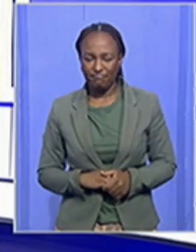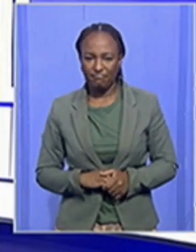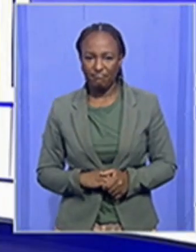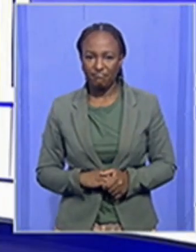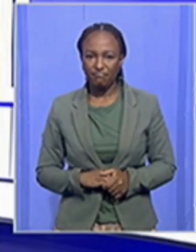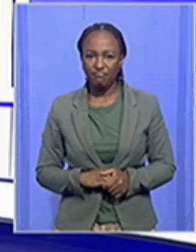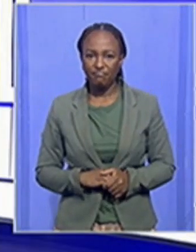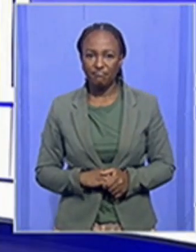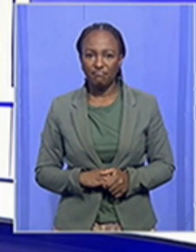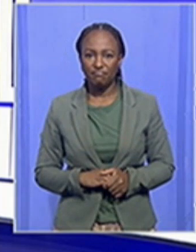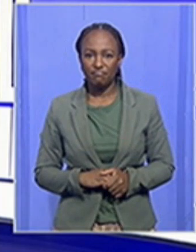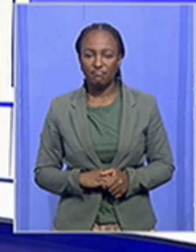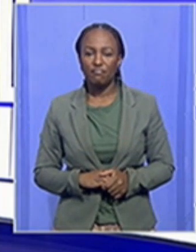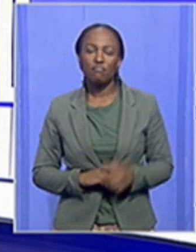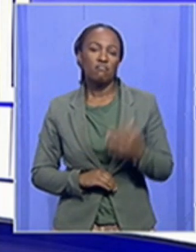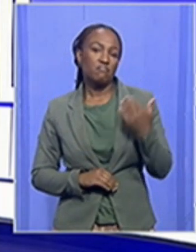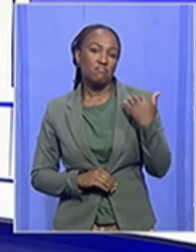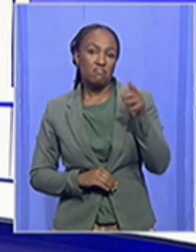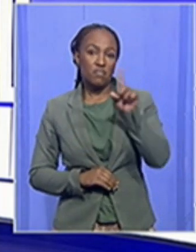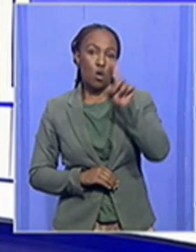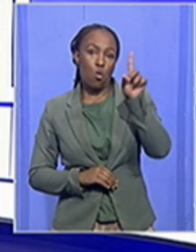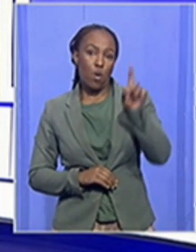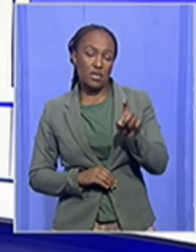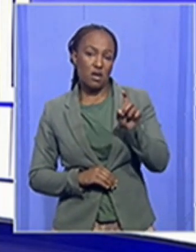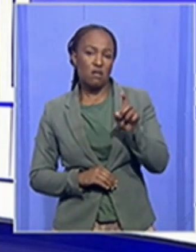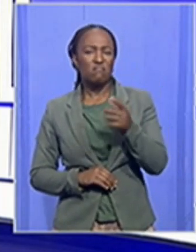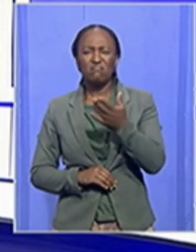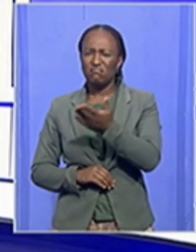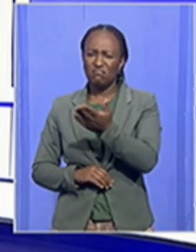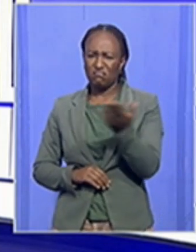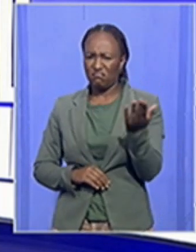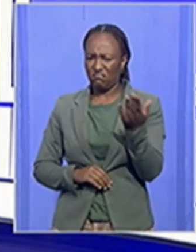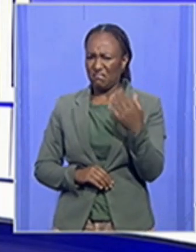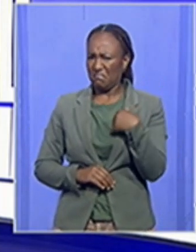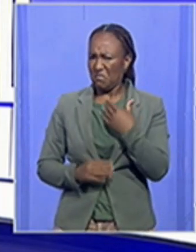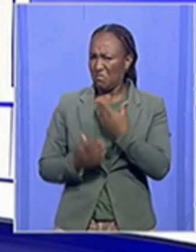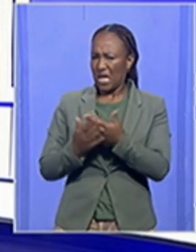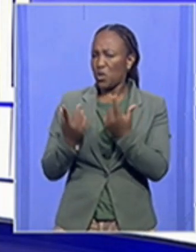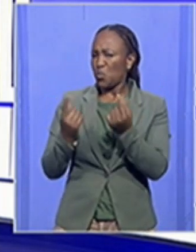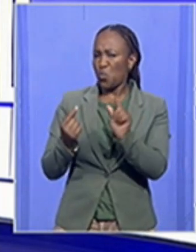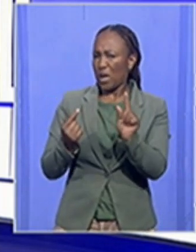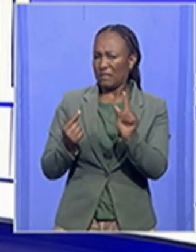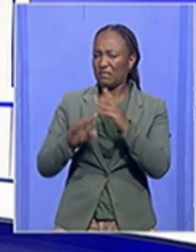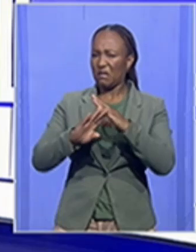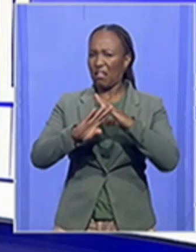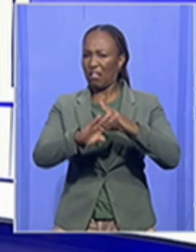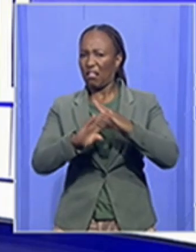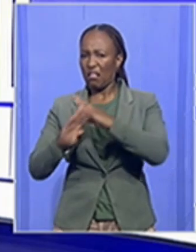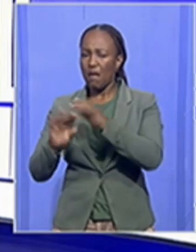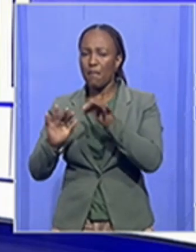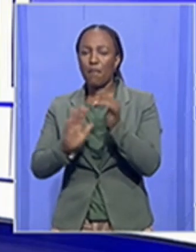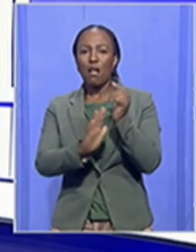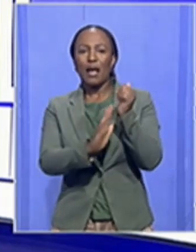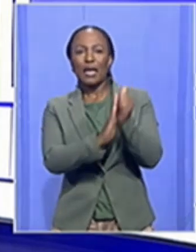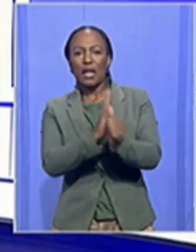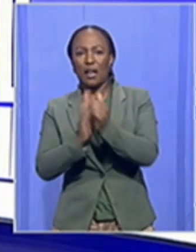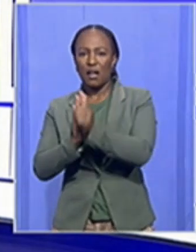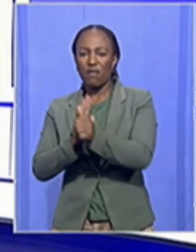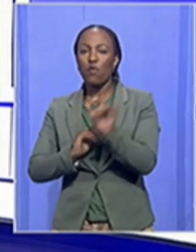Gomme go pijana go potšišo ya rena re botšiše ra re na keng seo se ka dirwago go thibela dipolao ka nepo ya go hwetša ditefelo